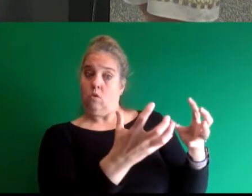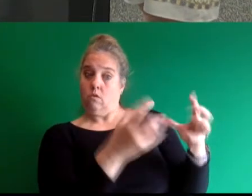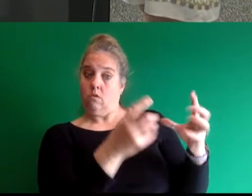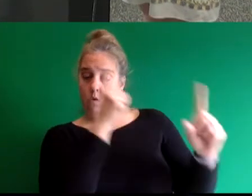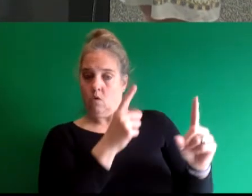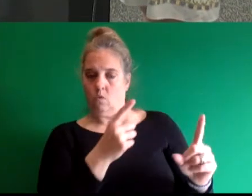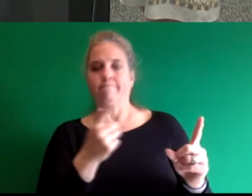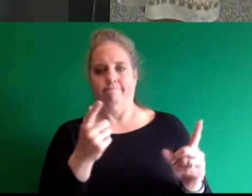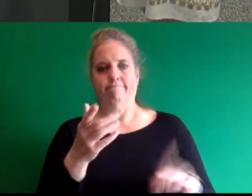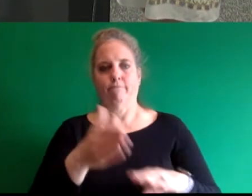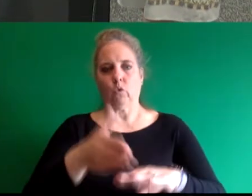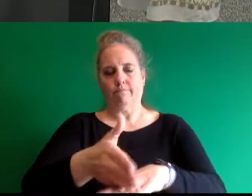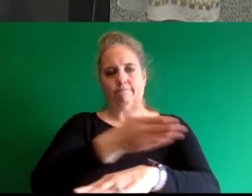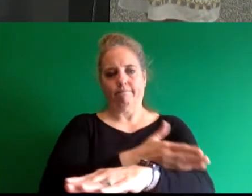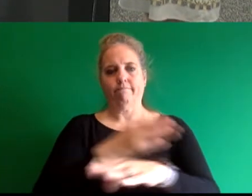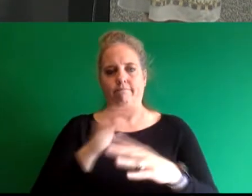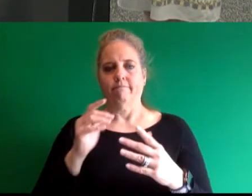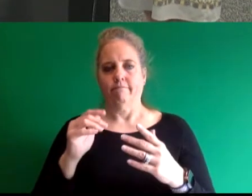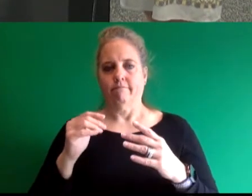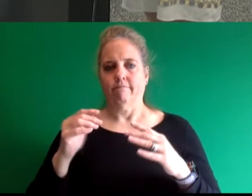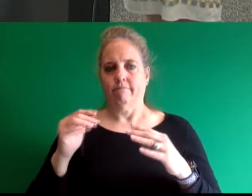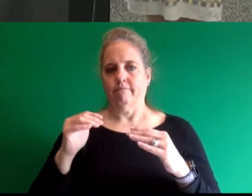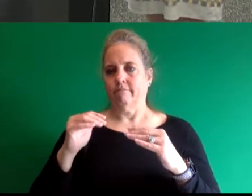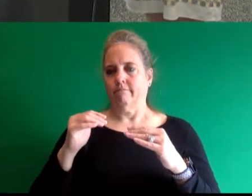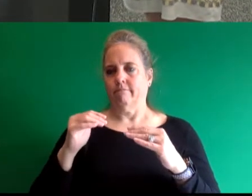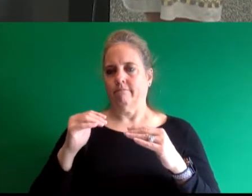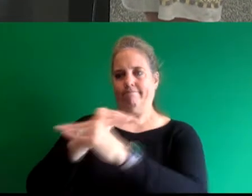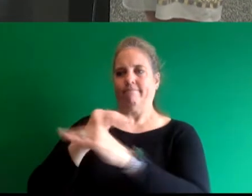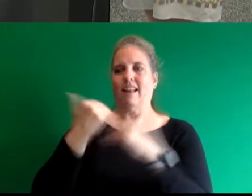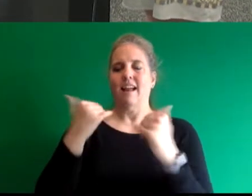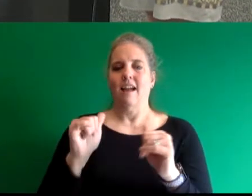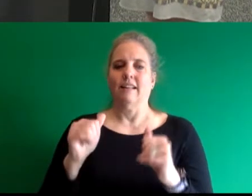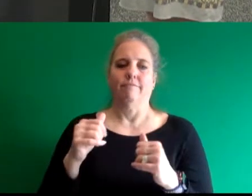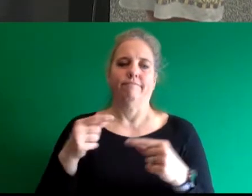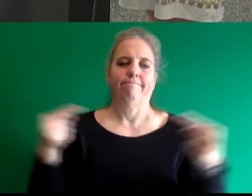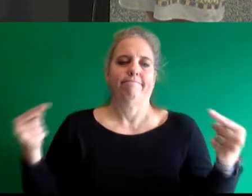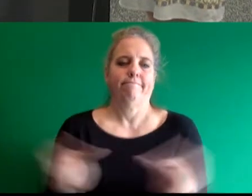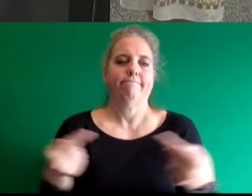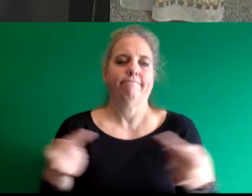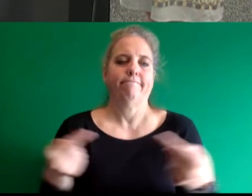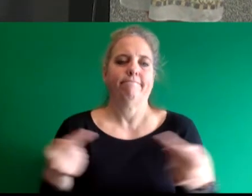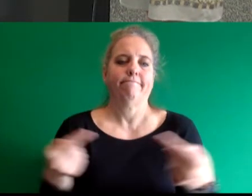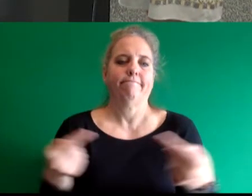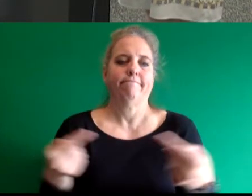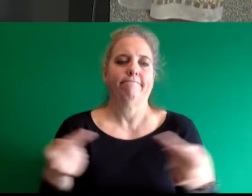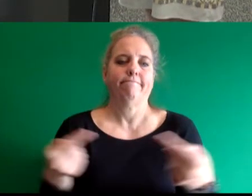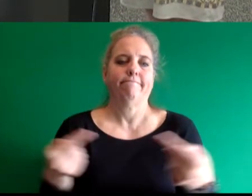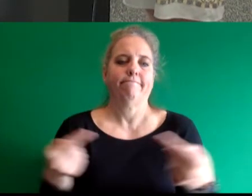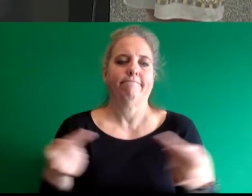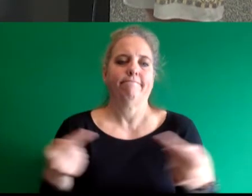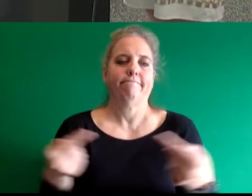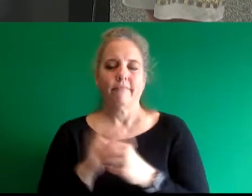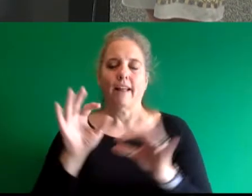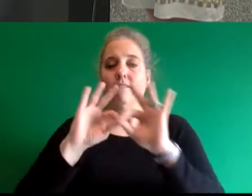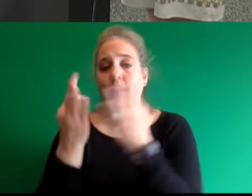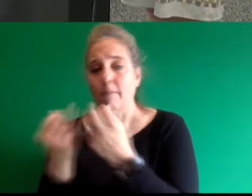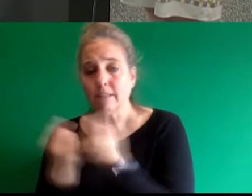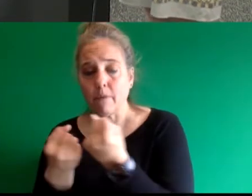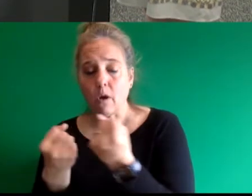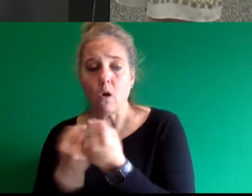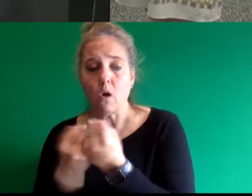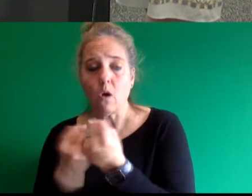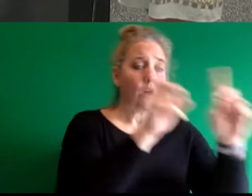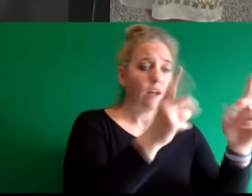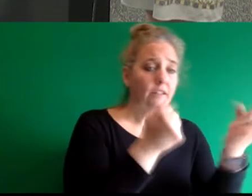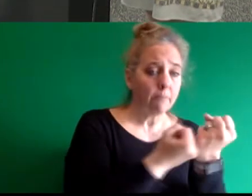And protective factors are family support, educational support, access to resources, all of the things that we work to